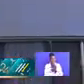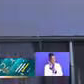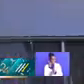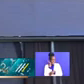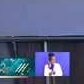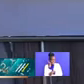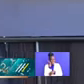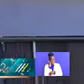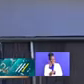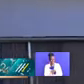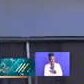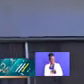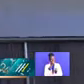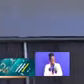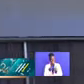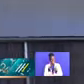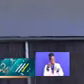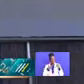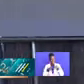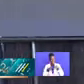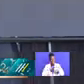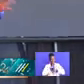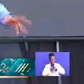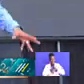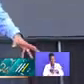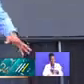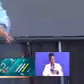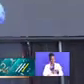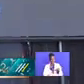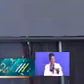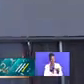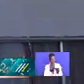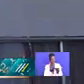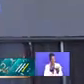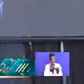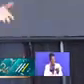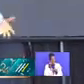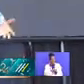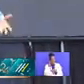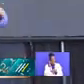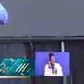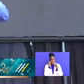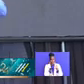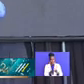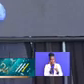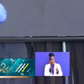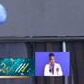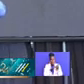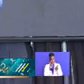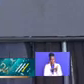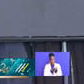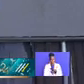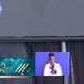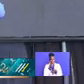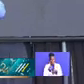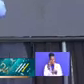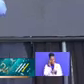listen this is the Revelation I got I I don't recommend it for anybody please because if you go and do it and you don't have a future you